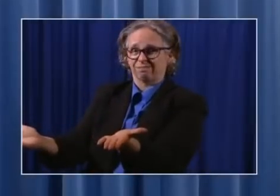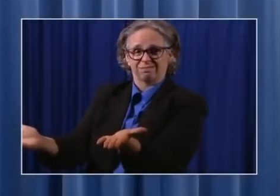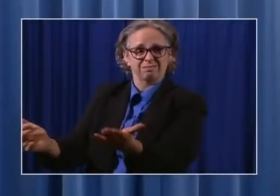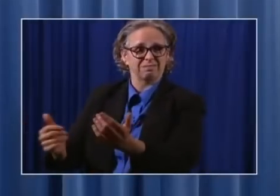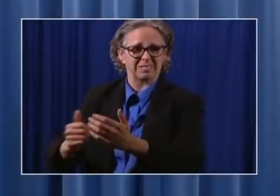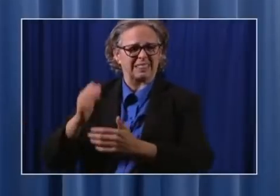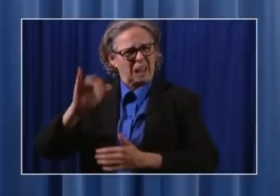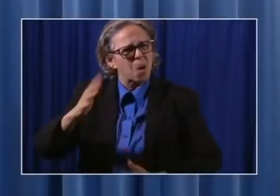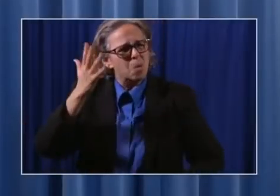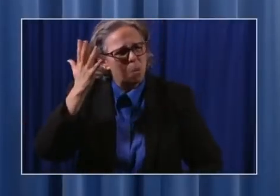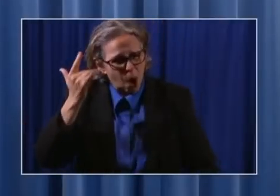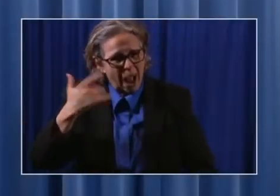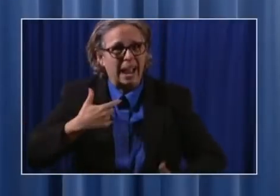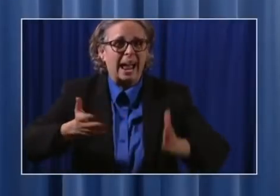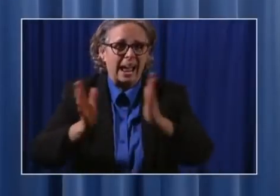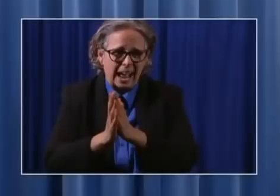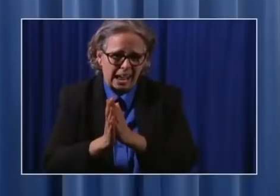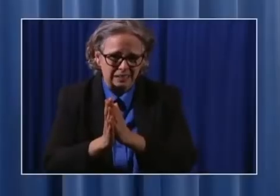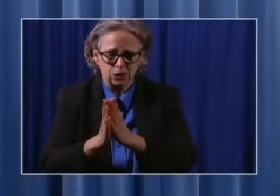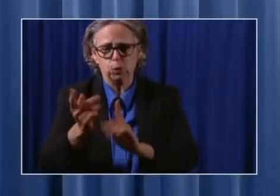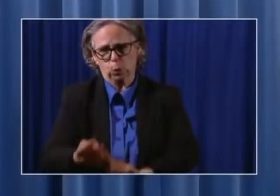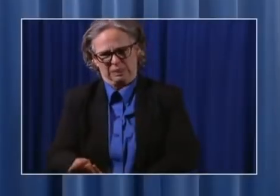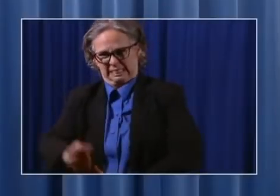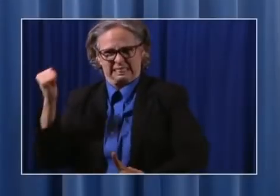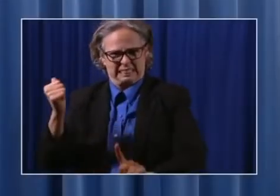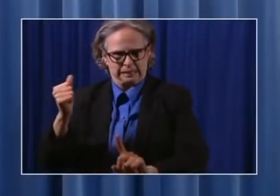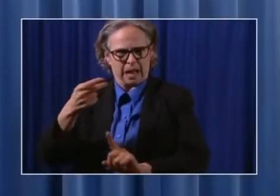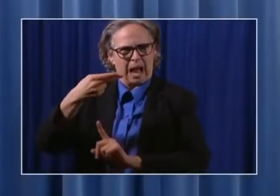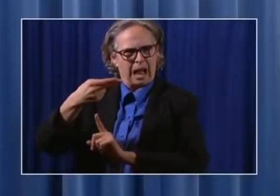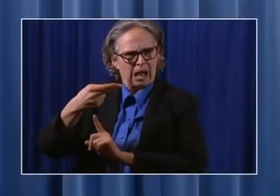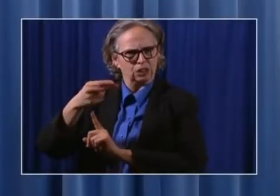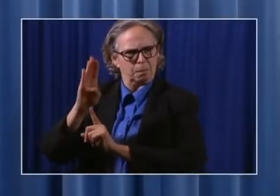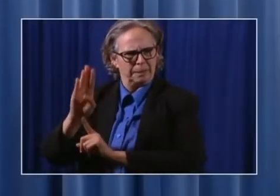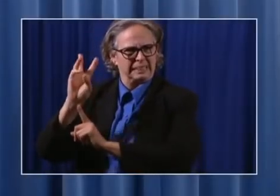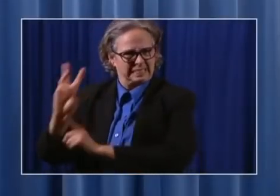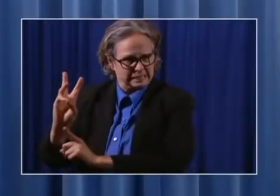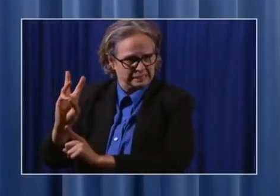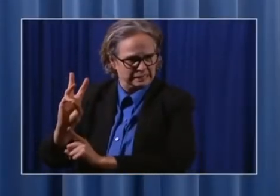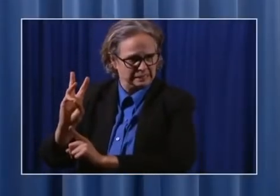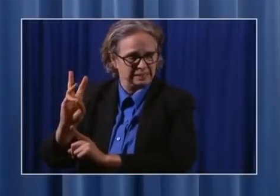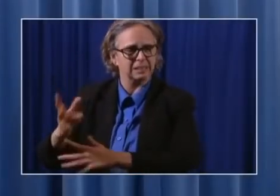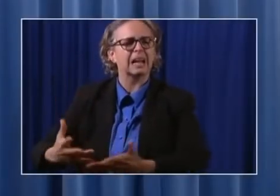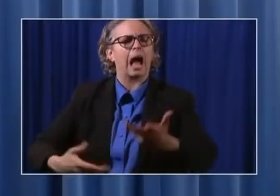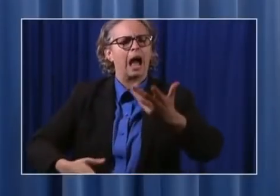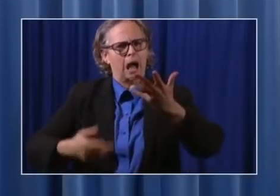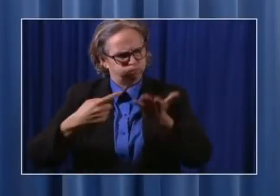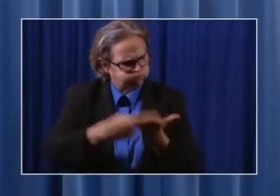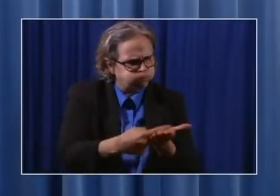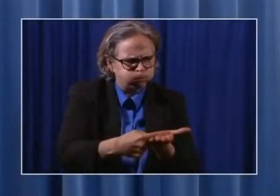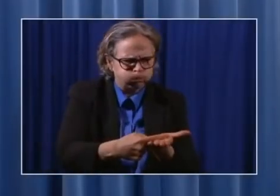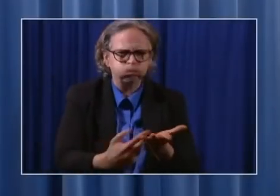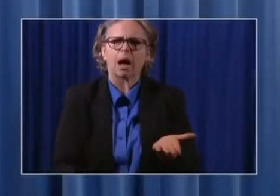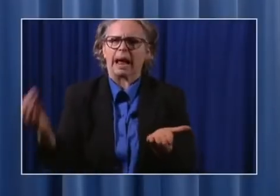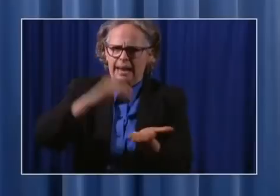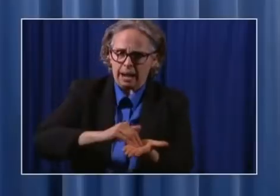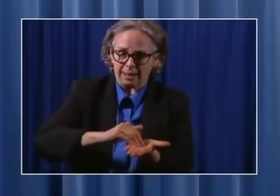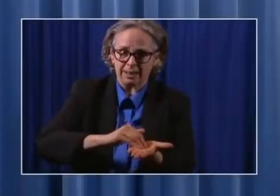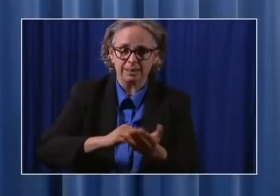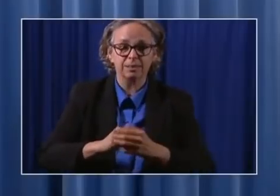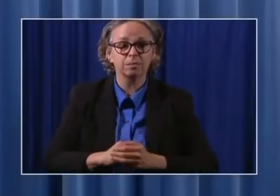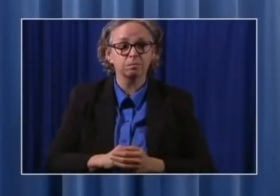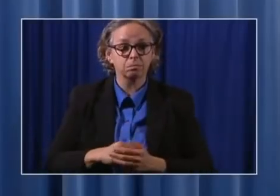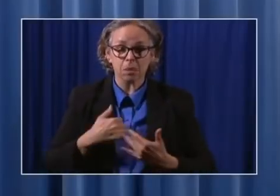revisiting it. And so I asked the legislature to revisit this. My preference certainly would be to revisit it,